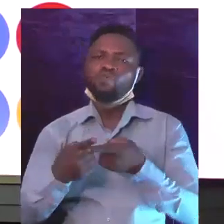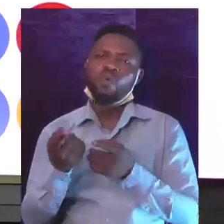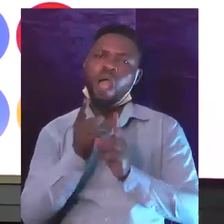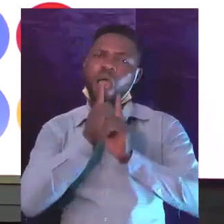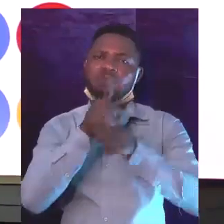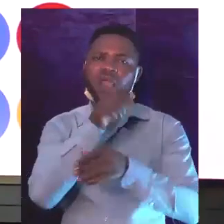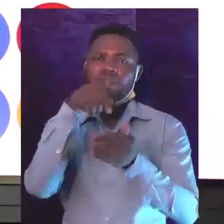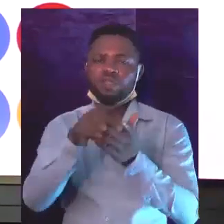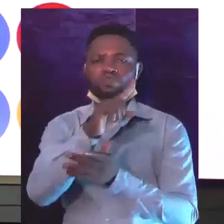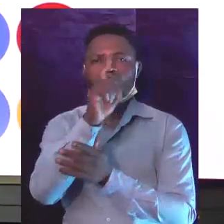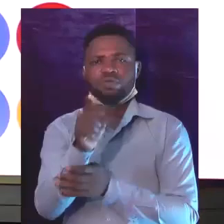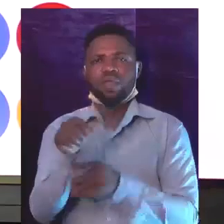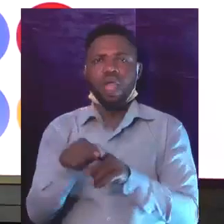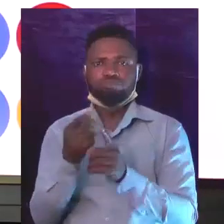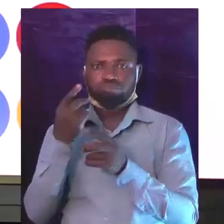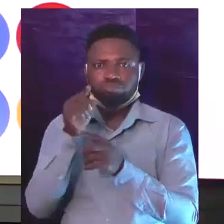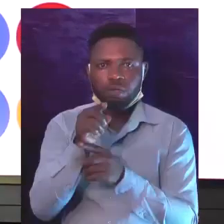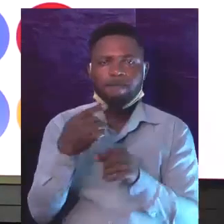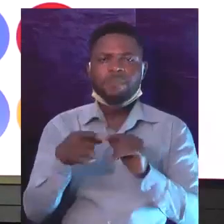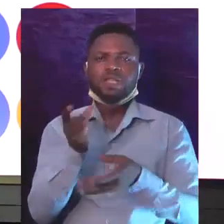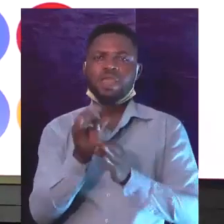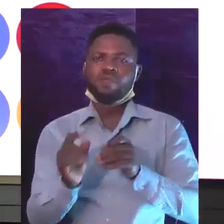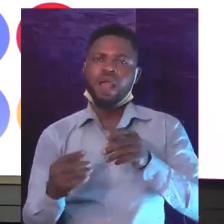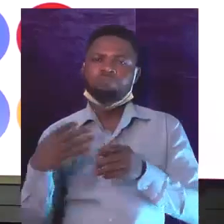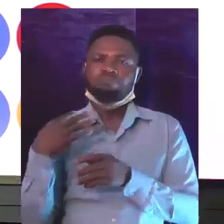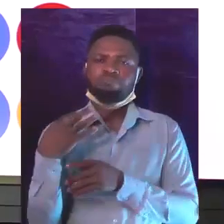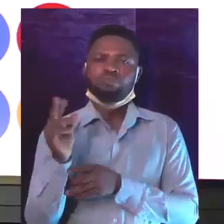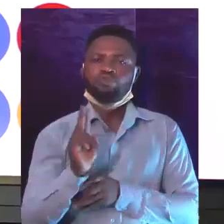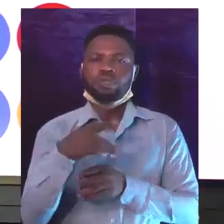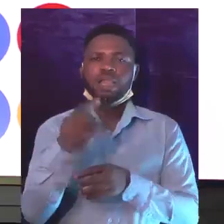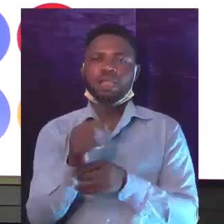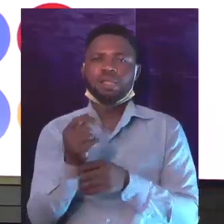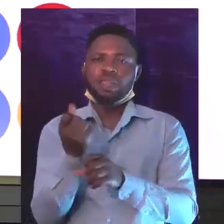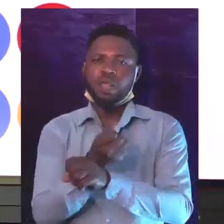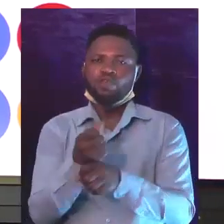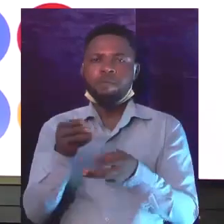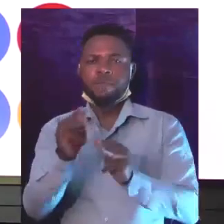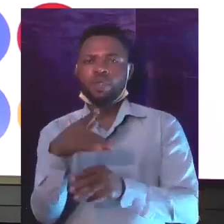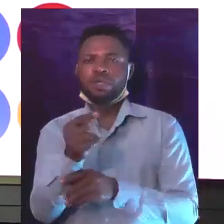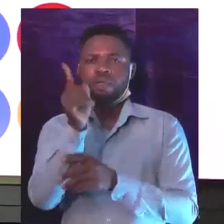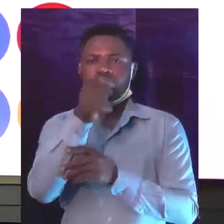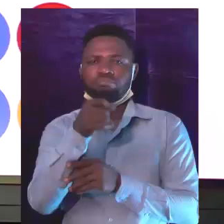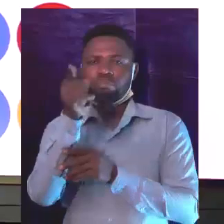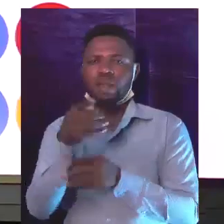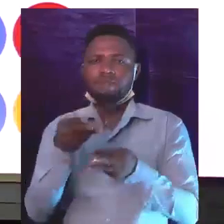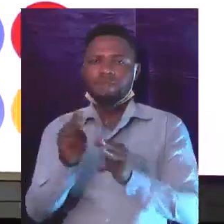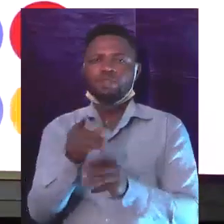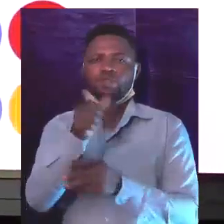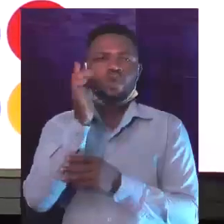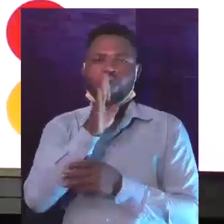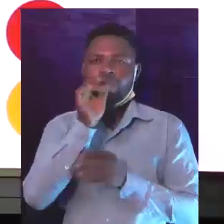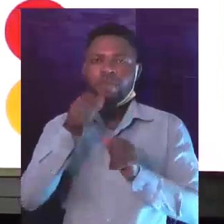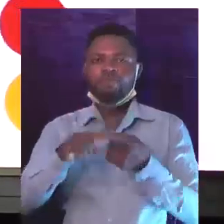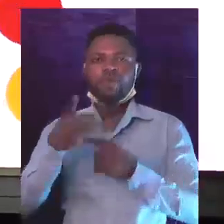these questions at a glance. But if we apply the statistical method, the tally method, we'll be able to see